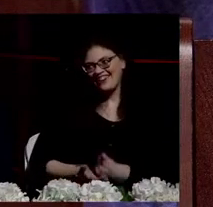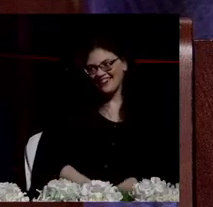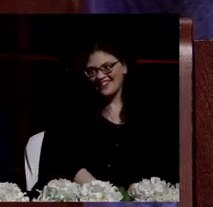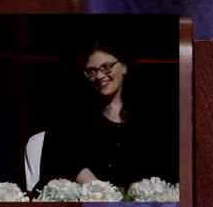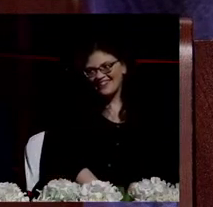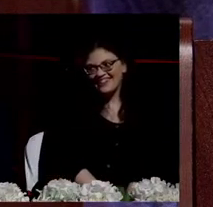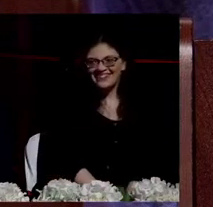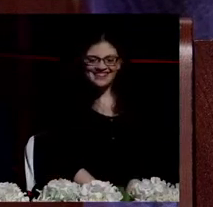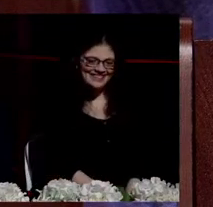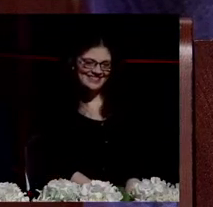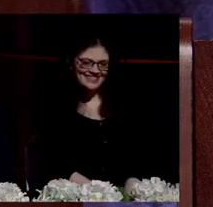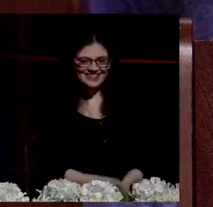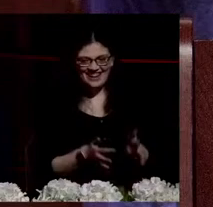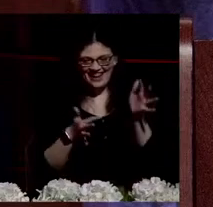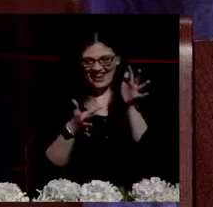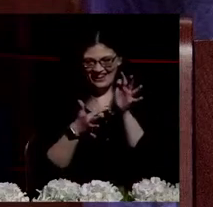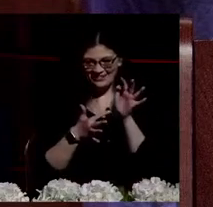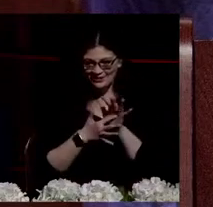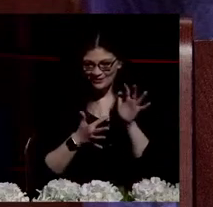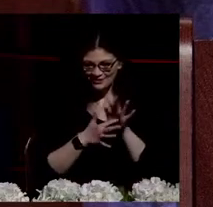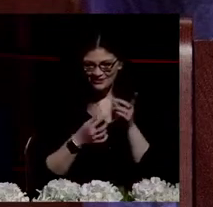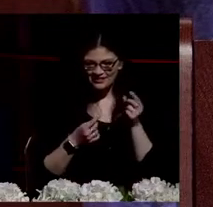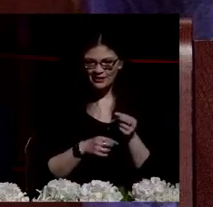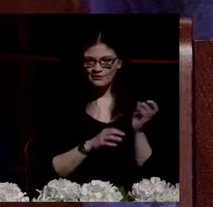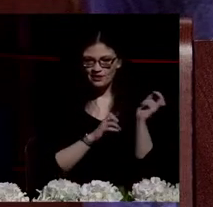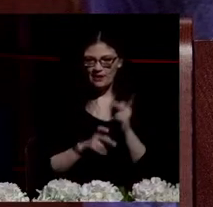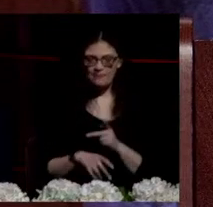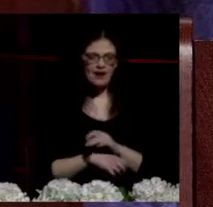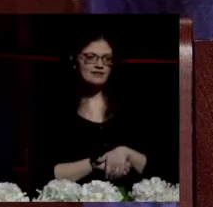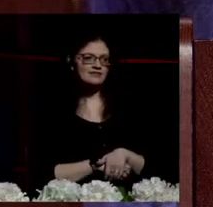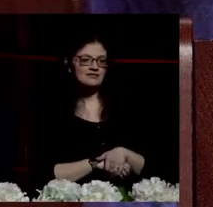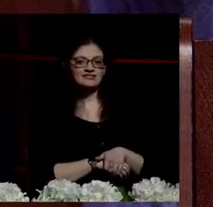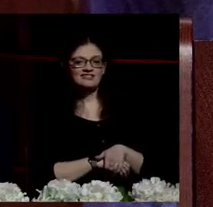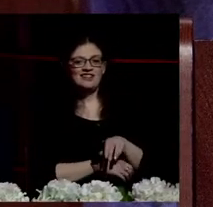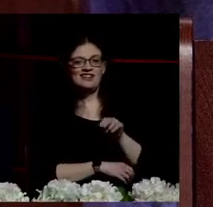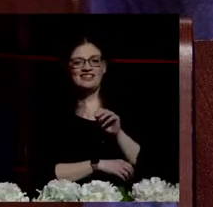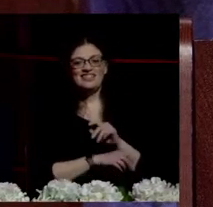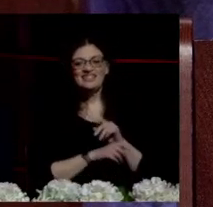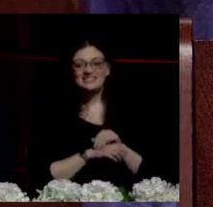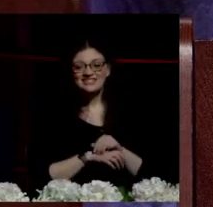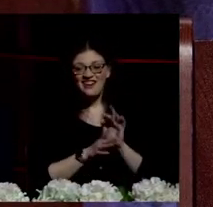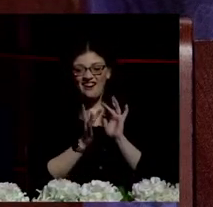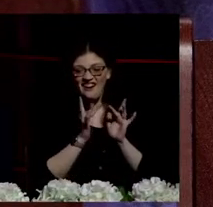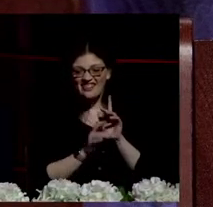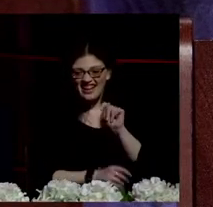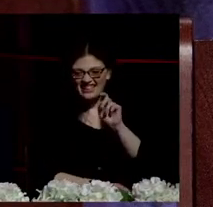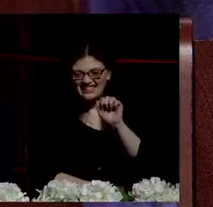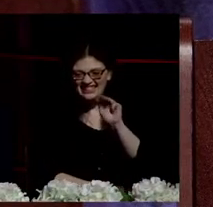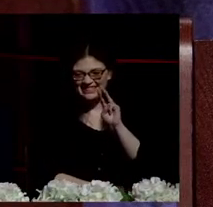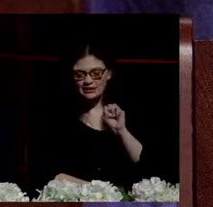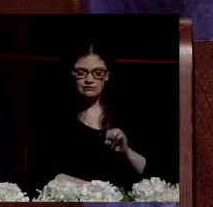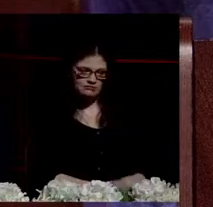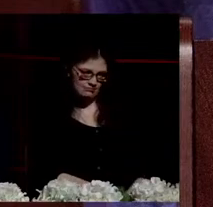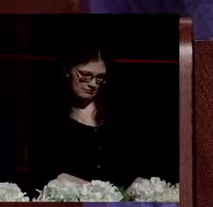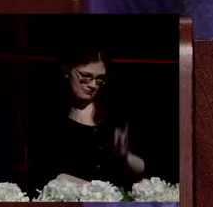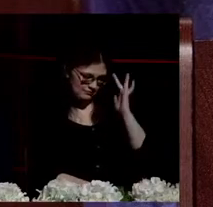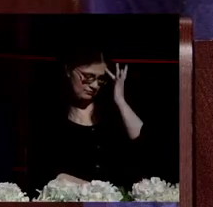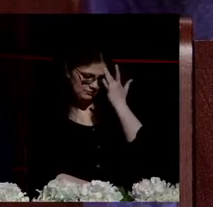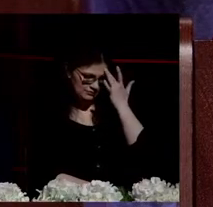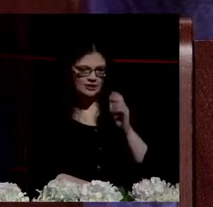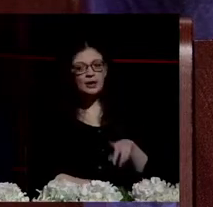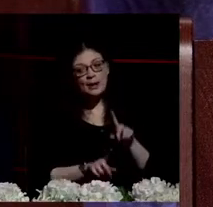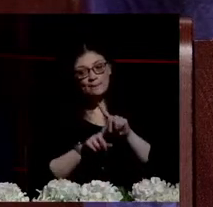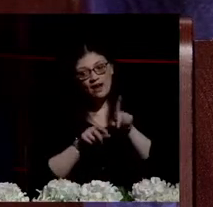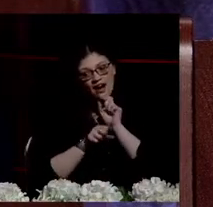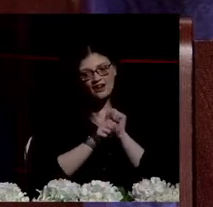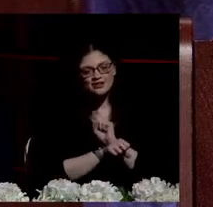As juniors, we sort of came back and Microsoft Teams became our bestie. But that always came with the side of Netflix.